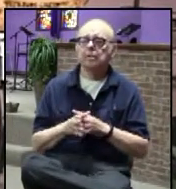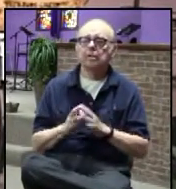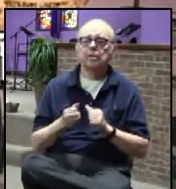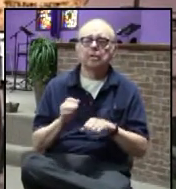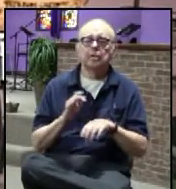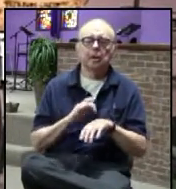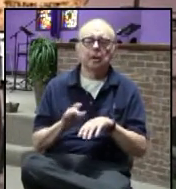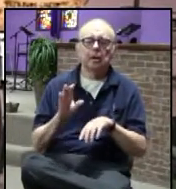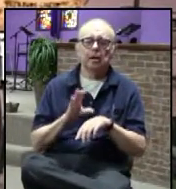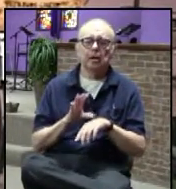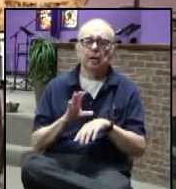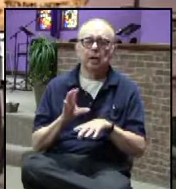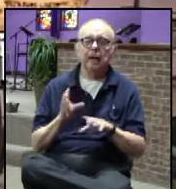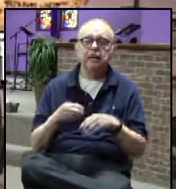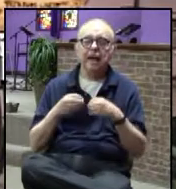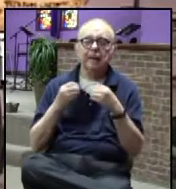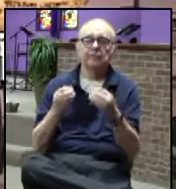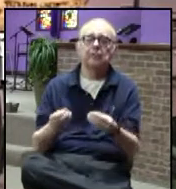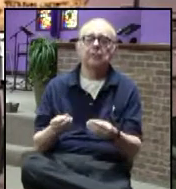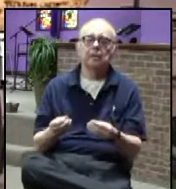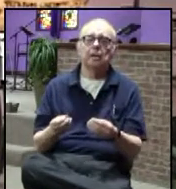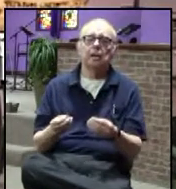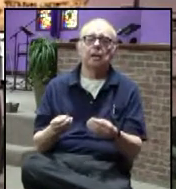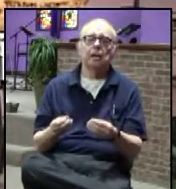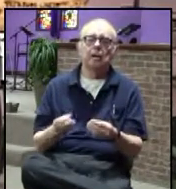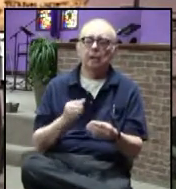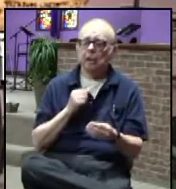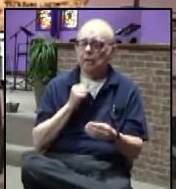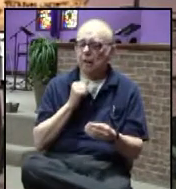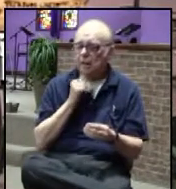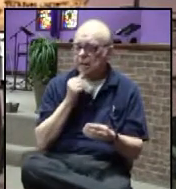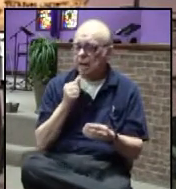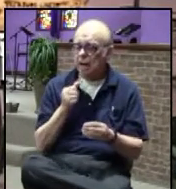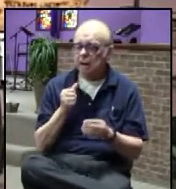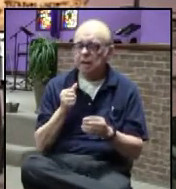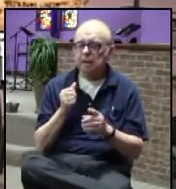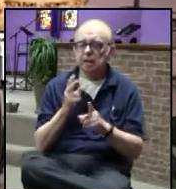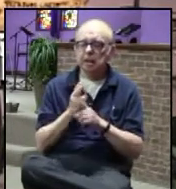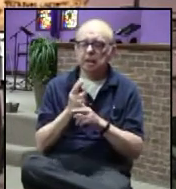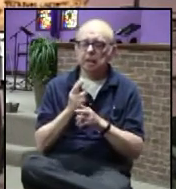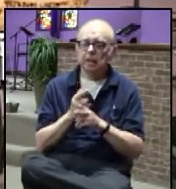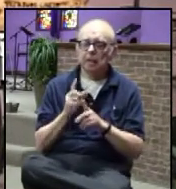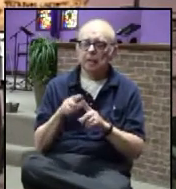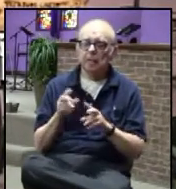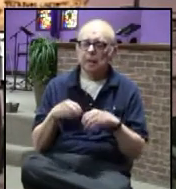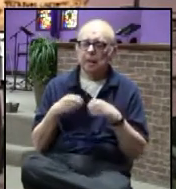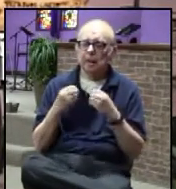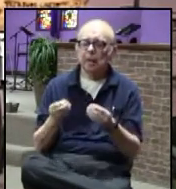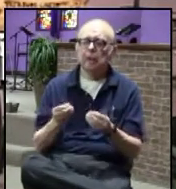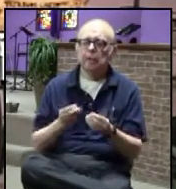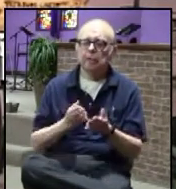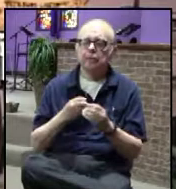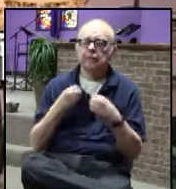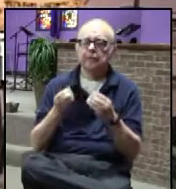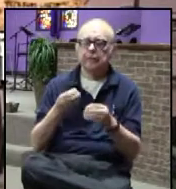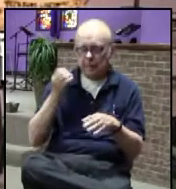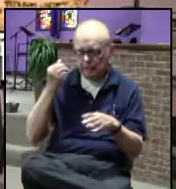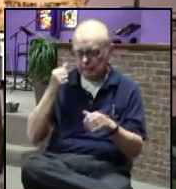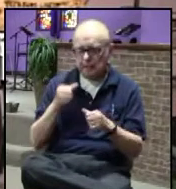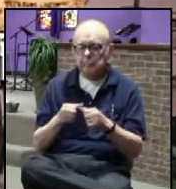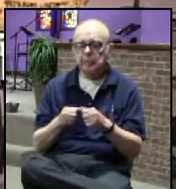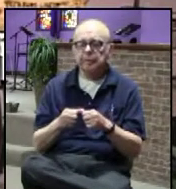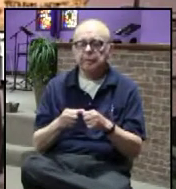the early church gave, not in hoarding, but gave to give memories to